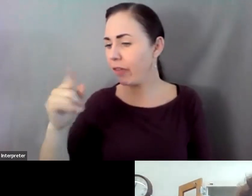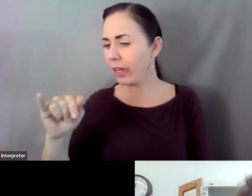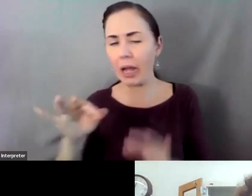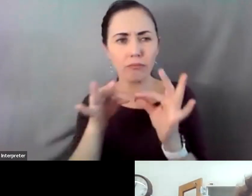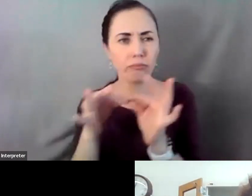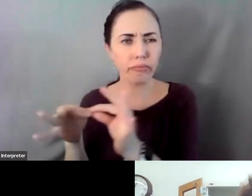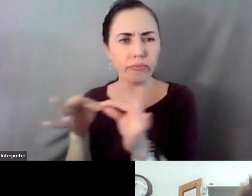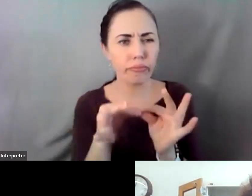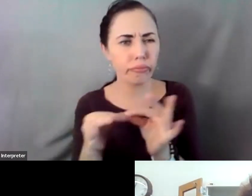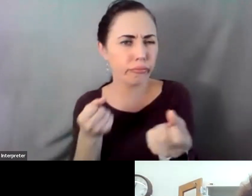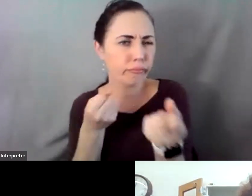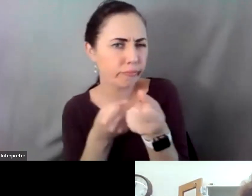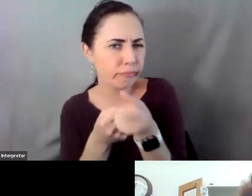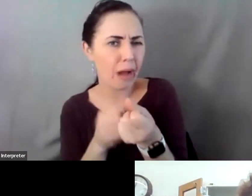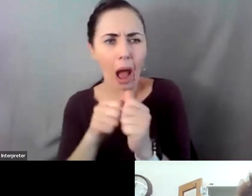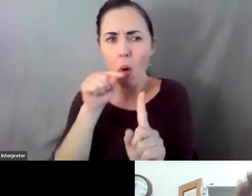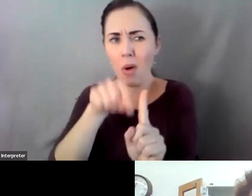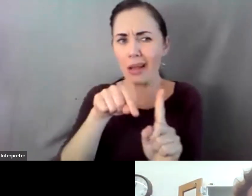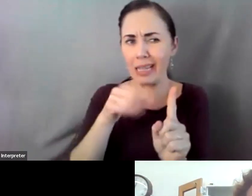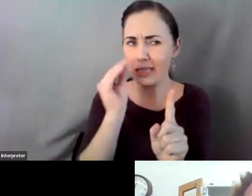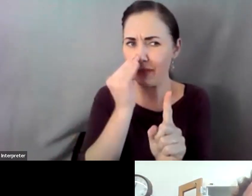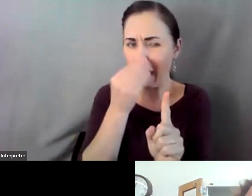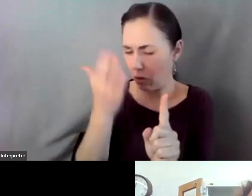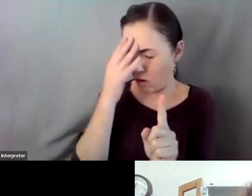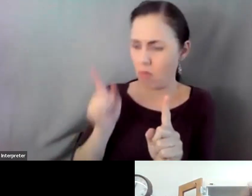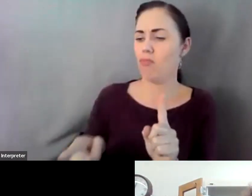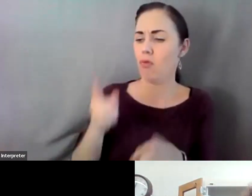this orchid know whether this is the right fungus for it or not?